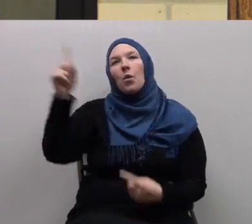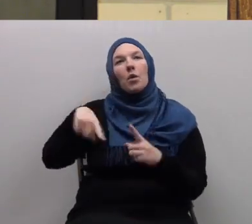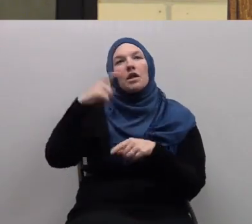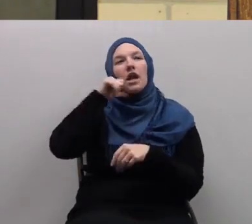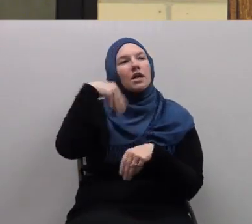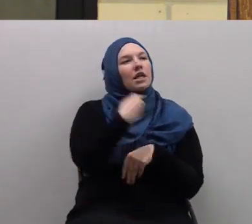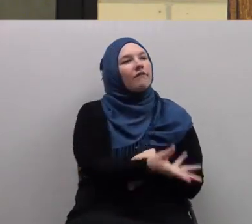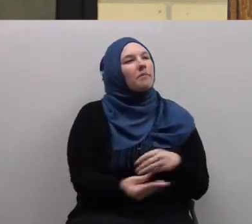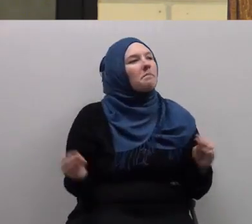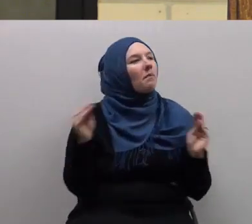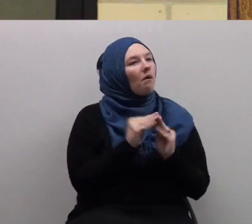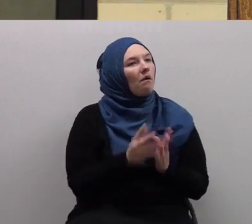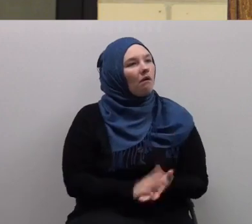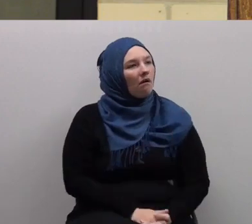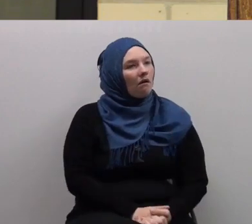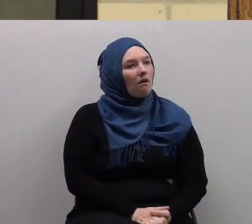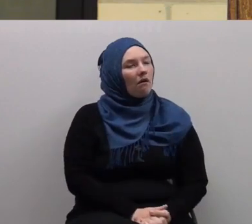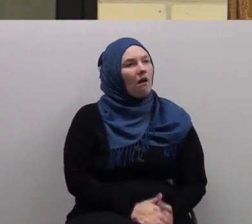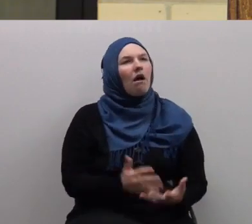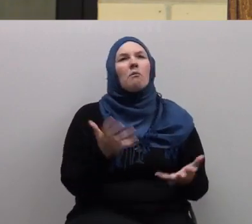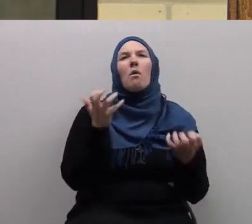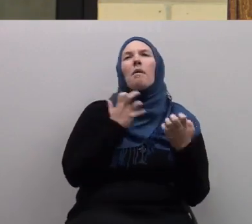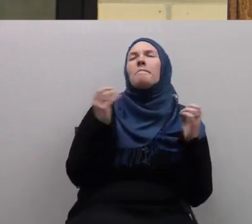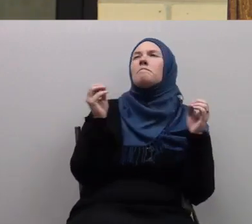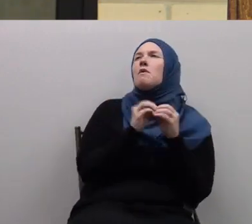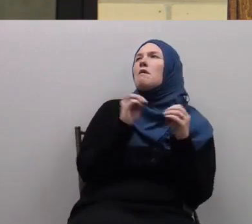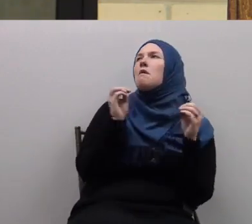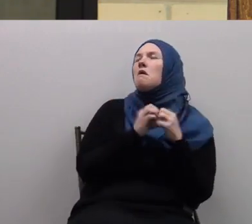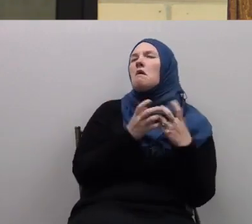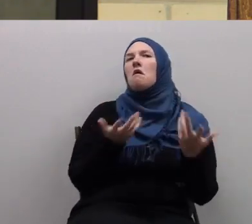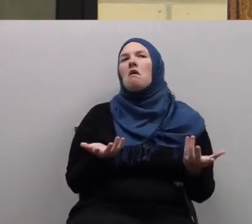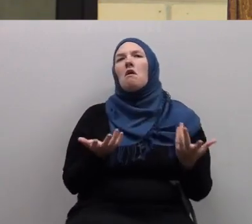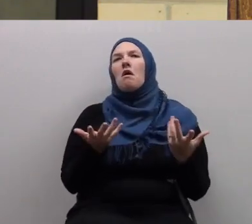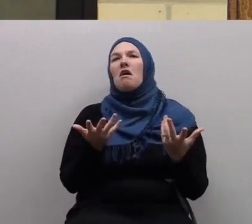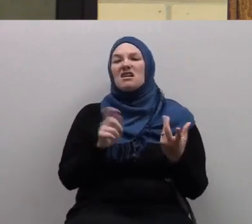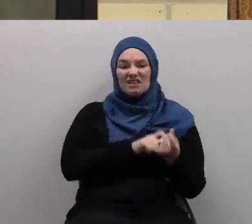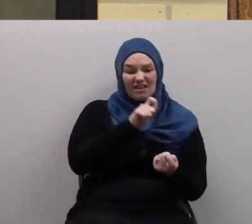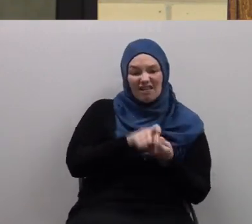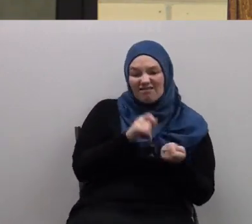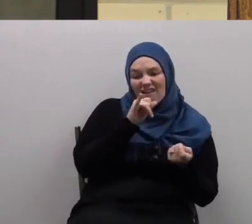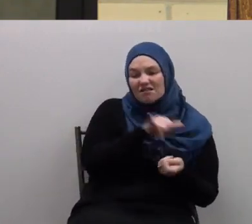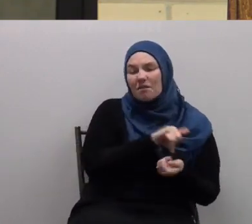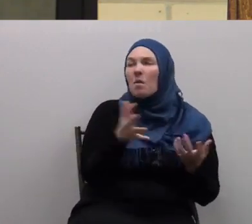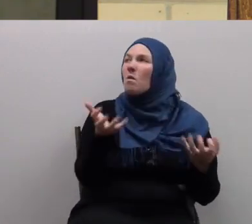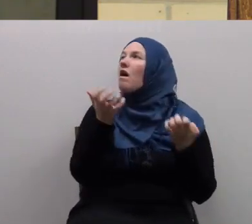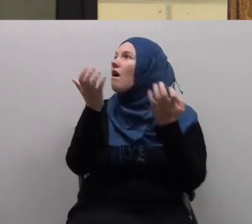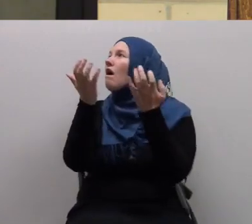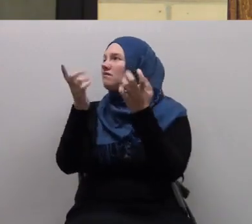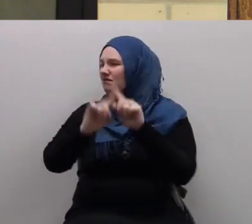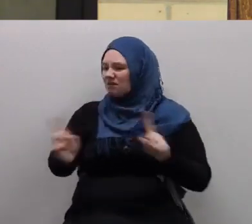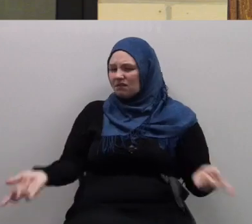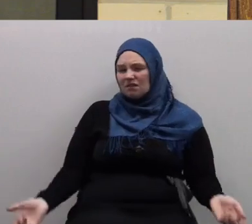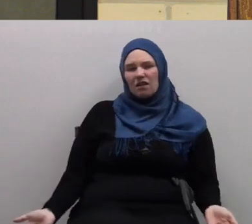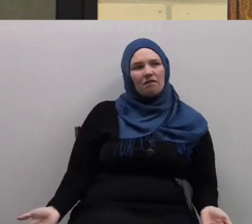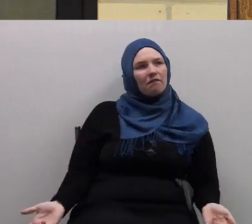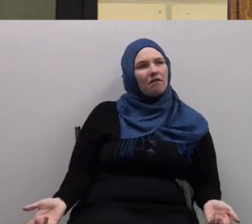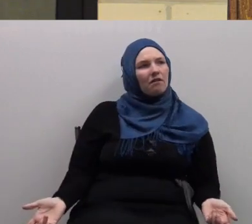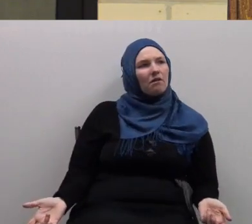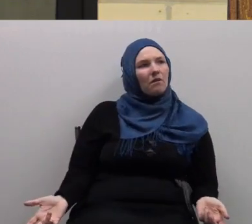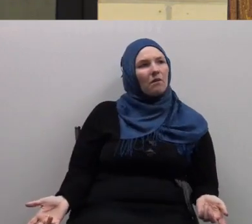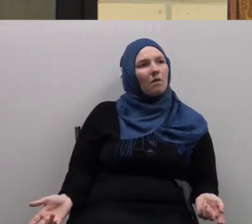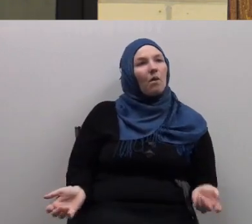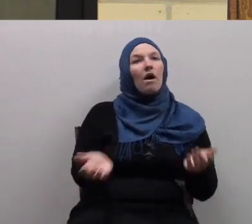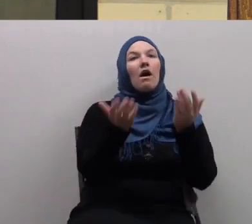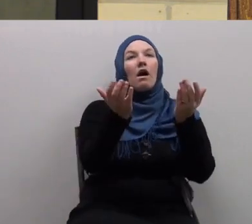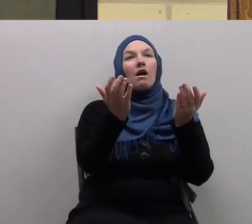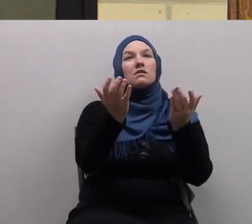doesn't give you as much as you want, or exactly what you want, or the time when